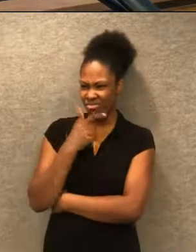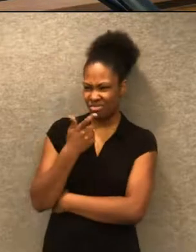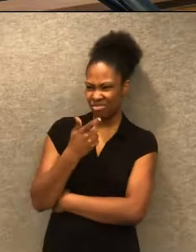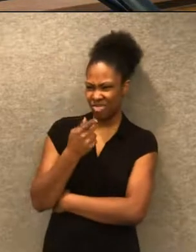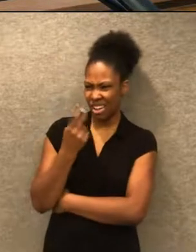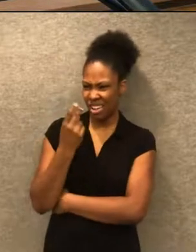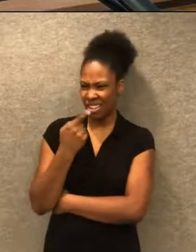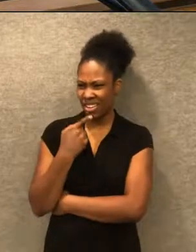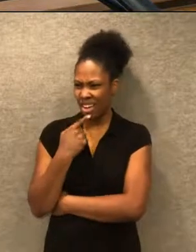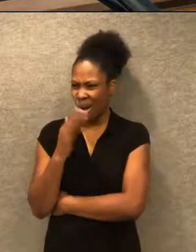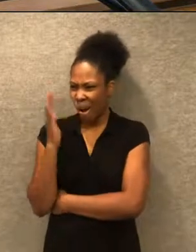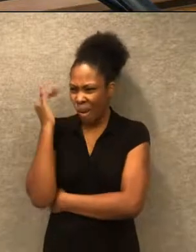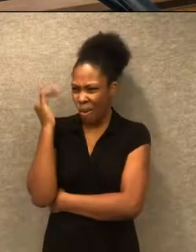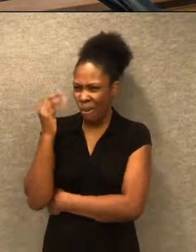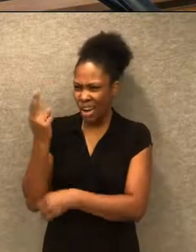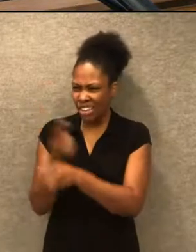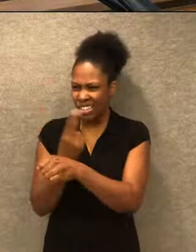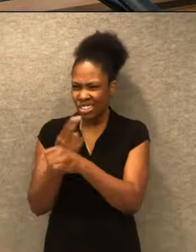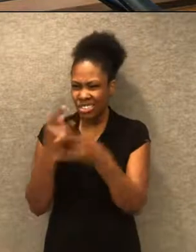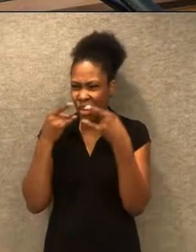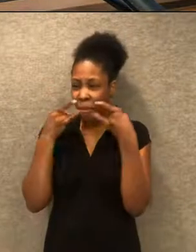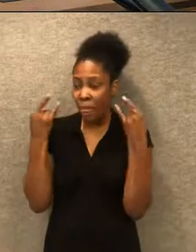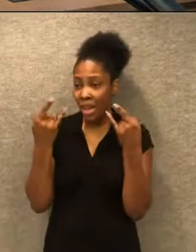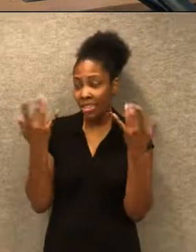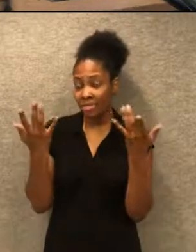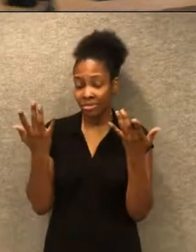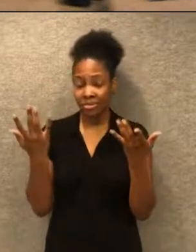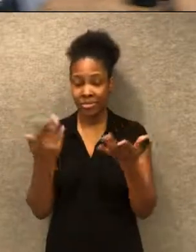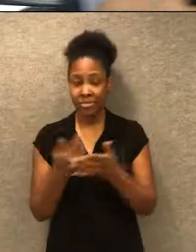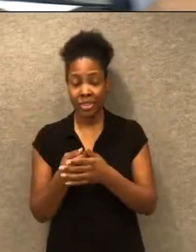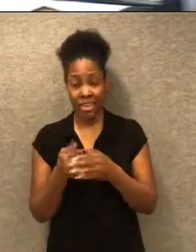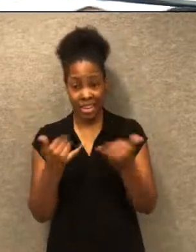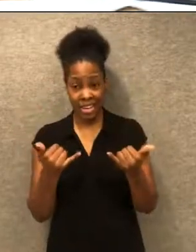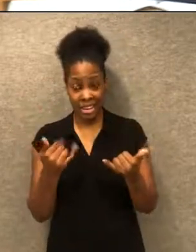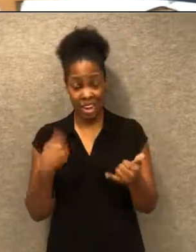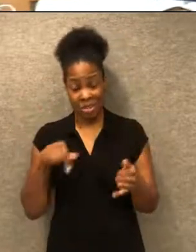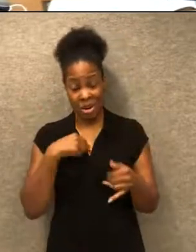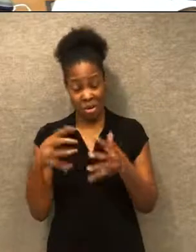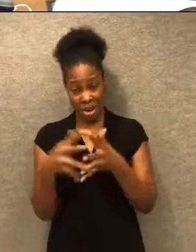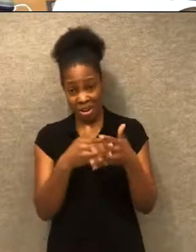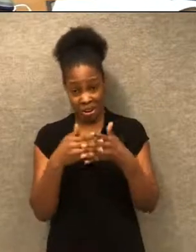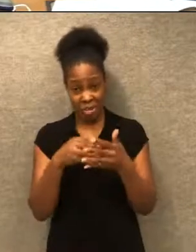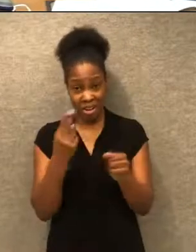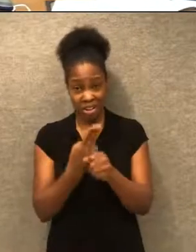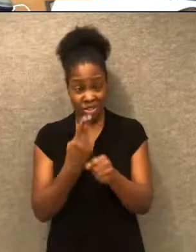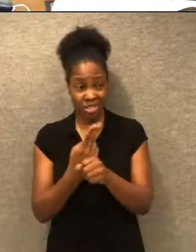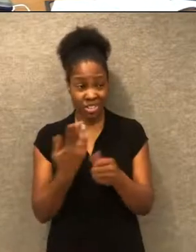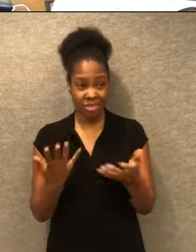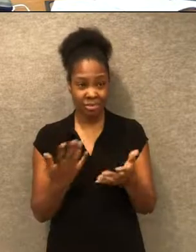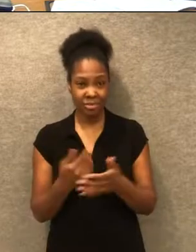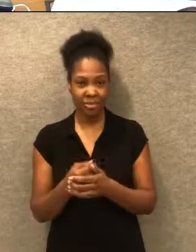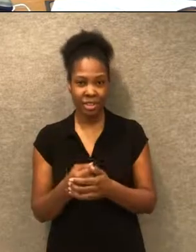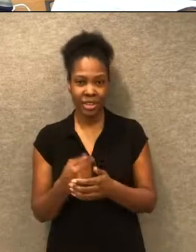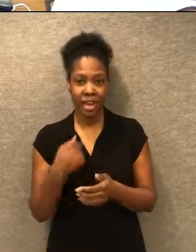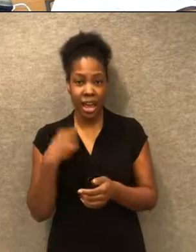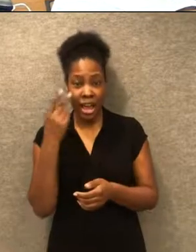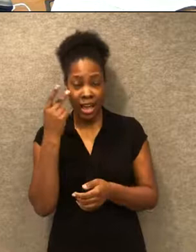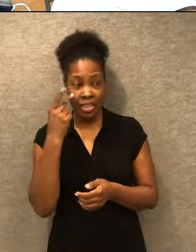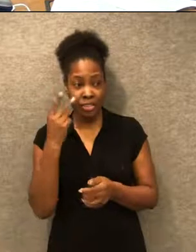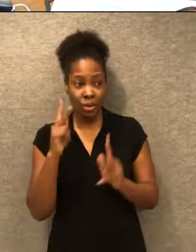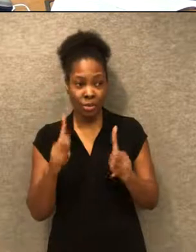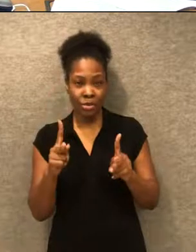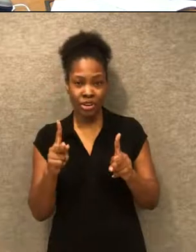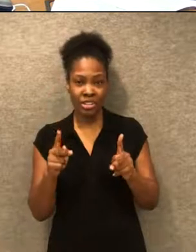but now they're doing it for COVID. Yeah, that's so true. I saw a young lady. She had a mask on. She said, I don't feel